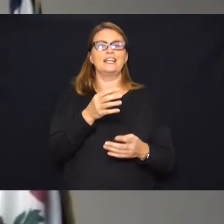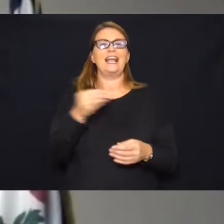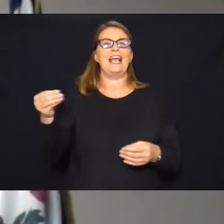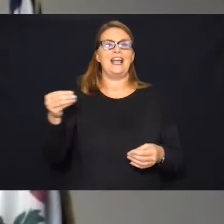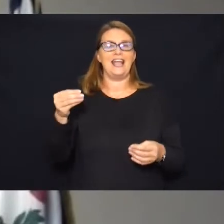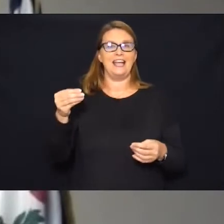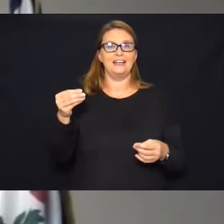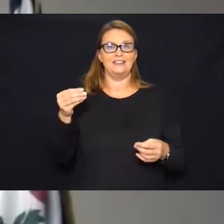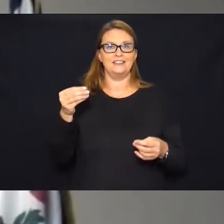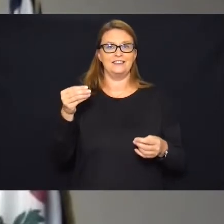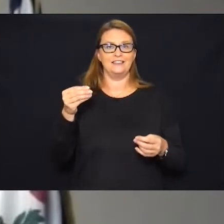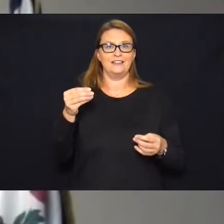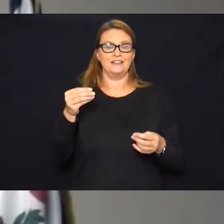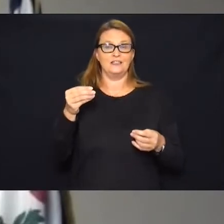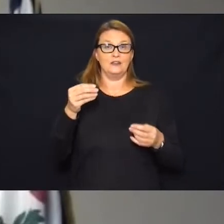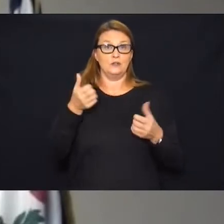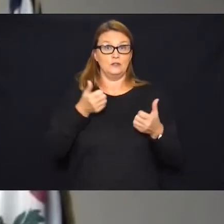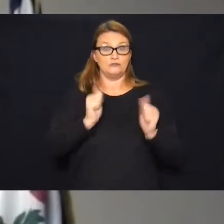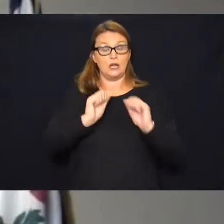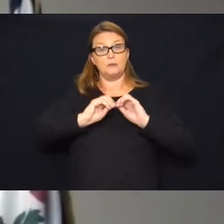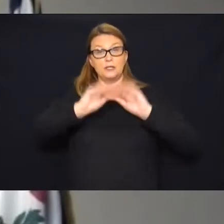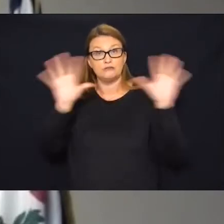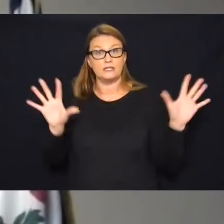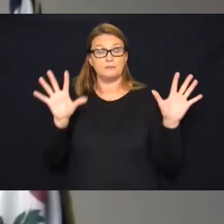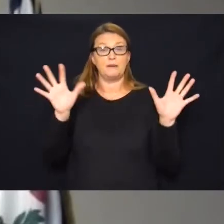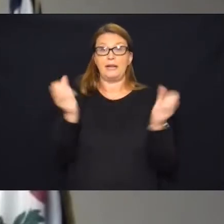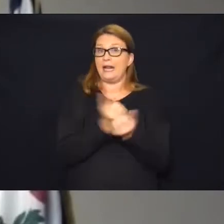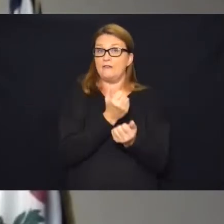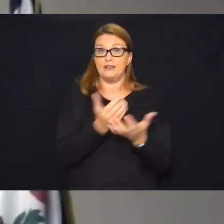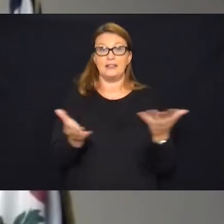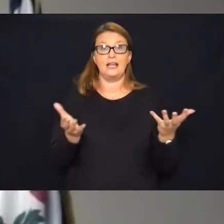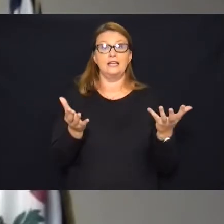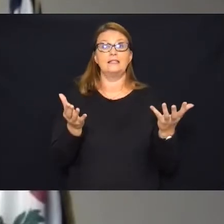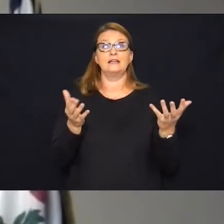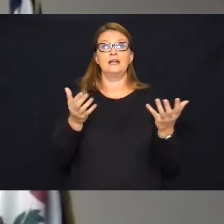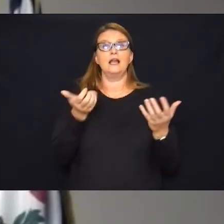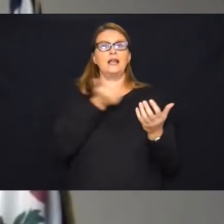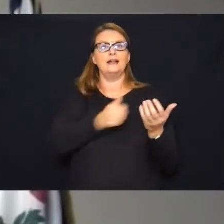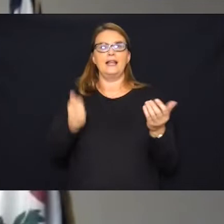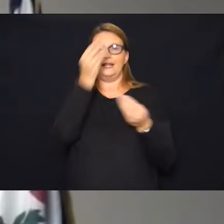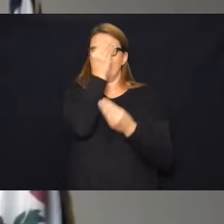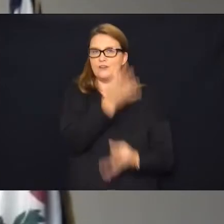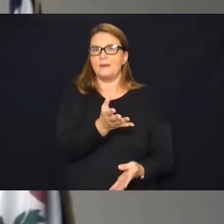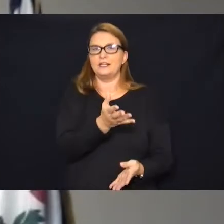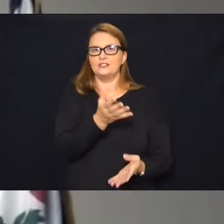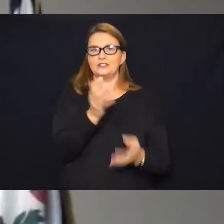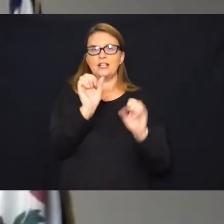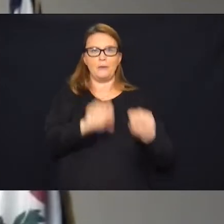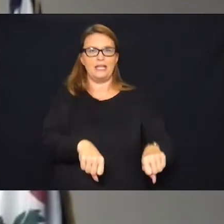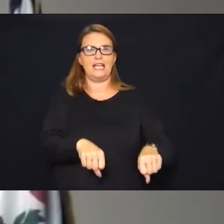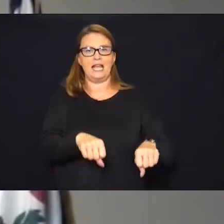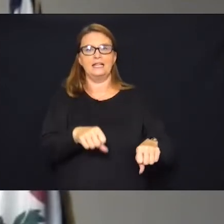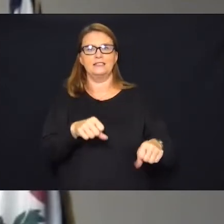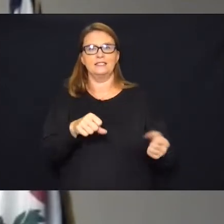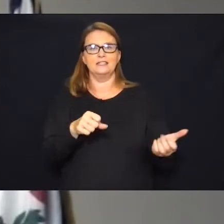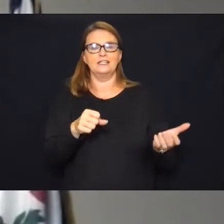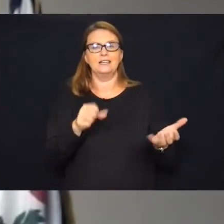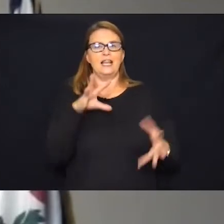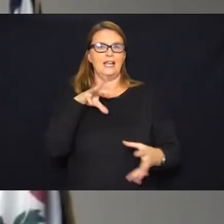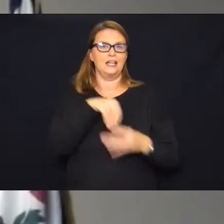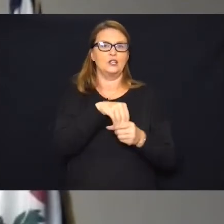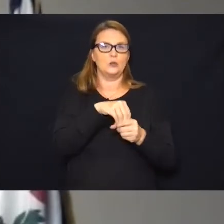governor said, open and transparent about everything, trying to push out any information that we can out there,